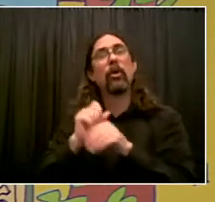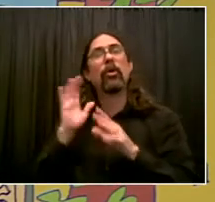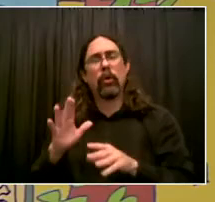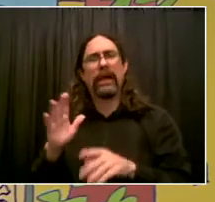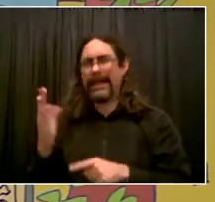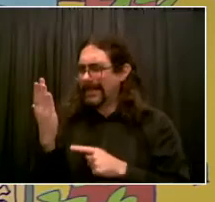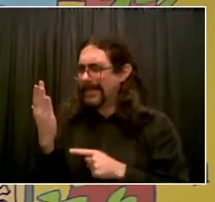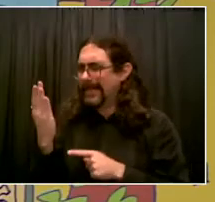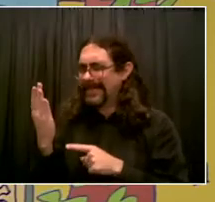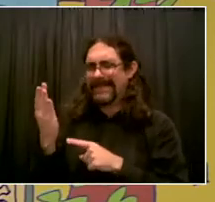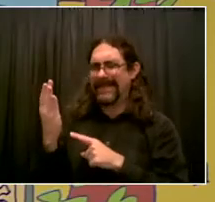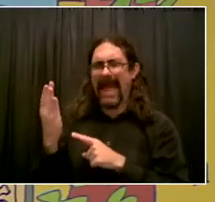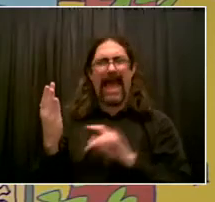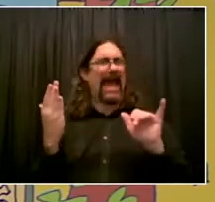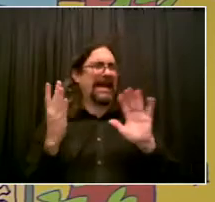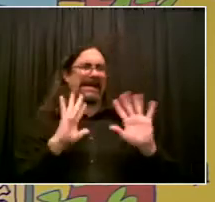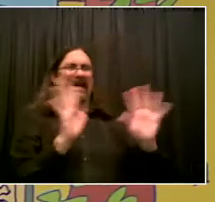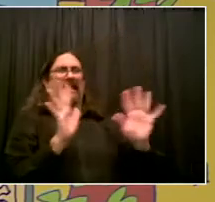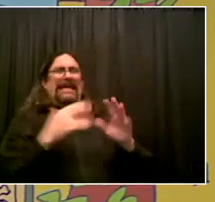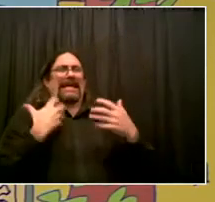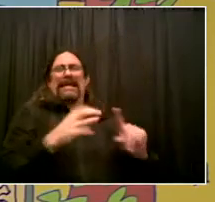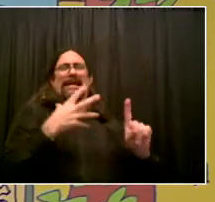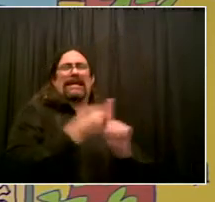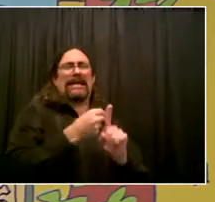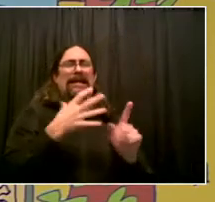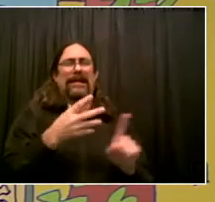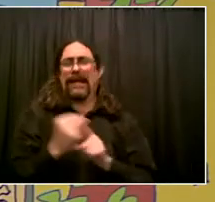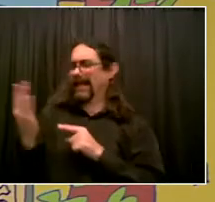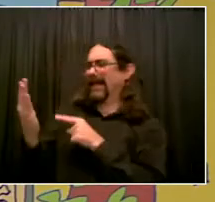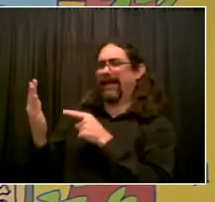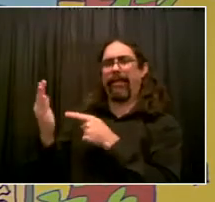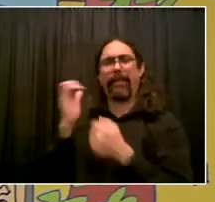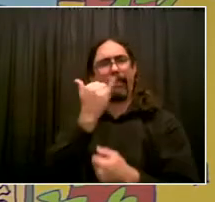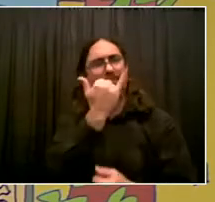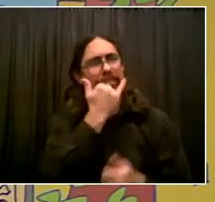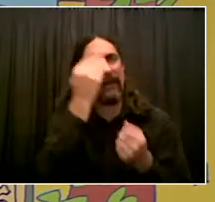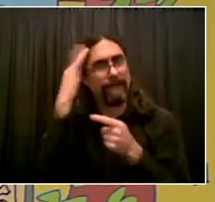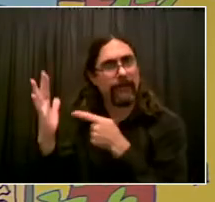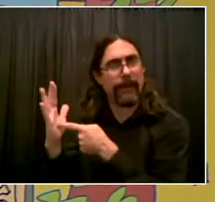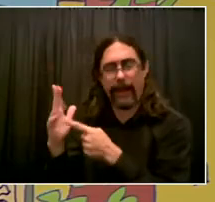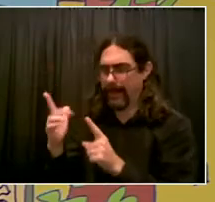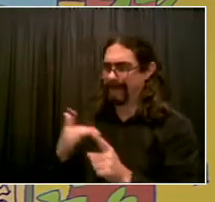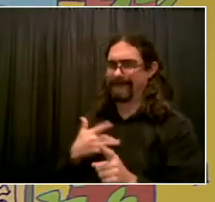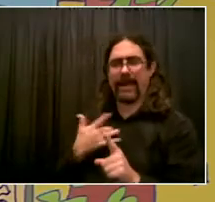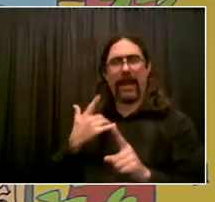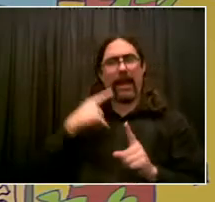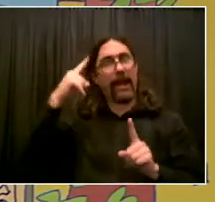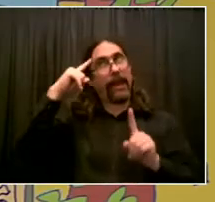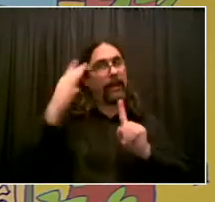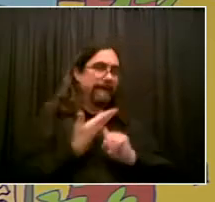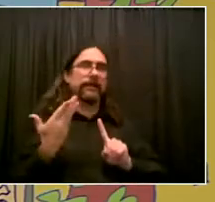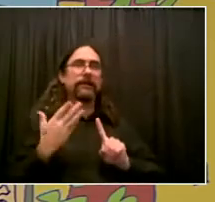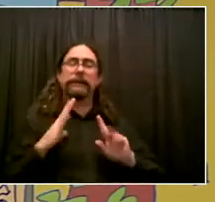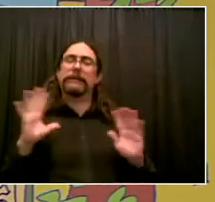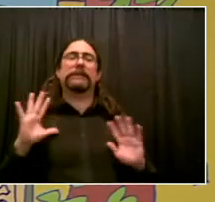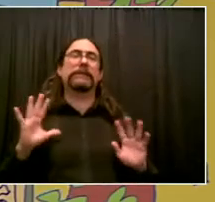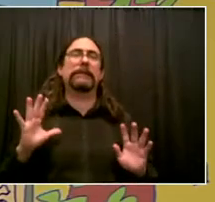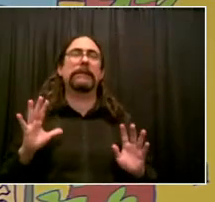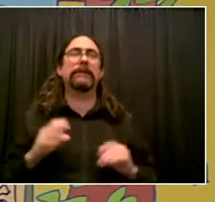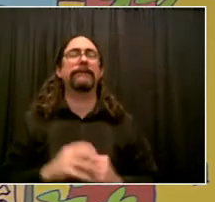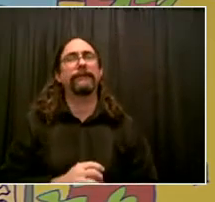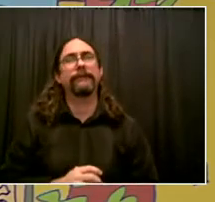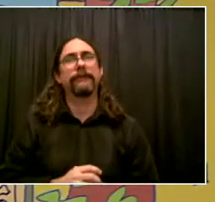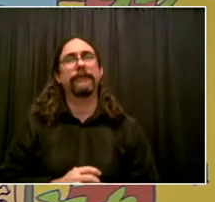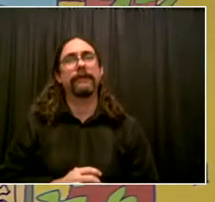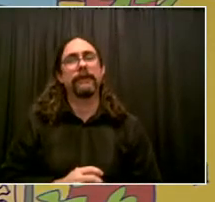on leave without pay. We move forward from there. But I also will remind you the very powerful example of Department of Education. That, it was